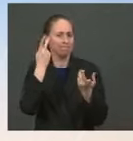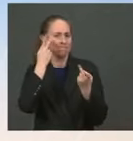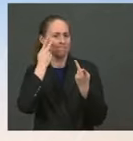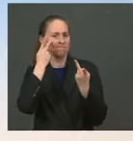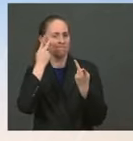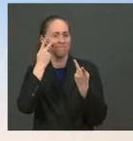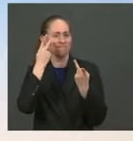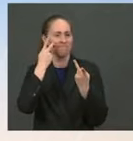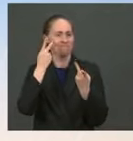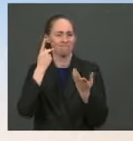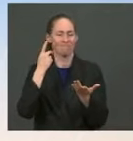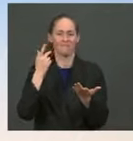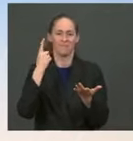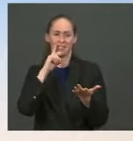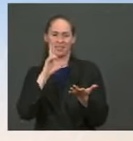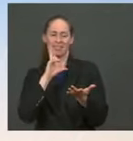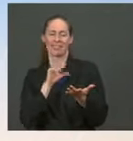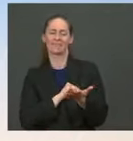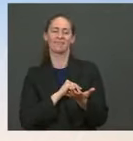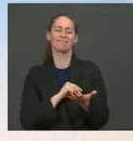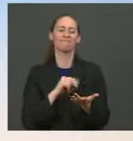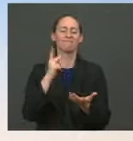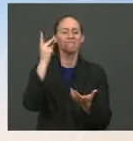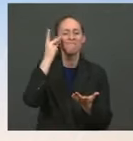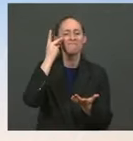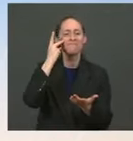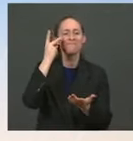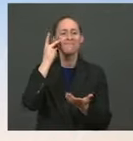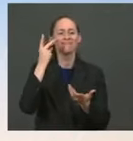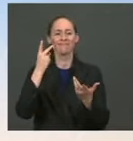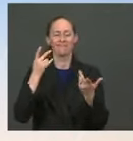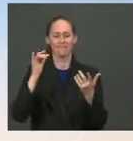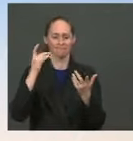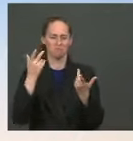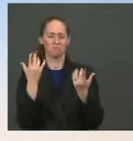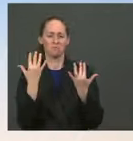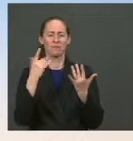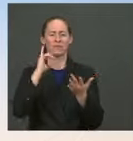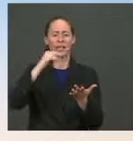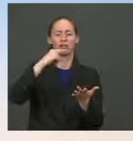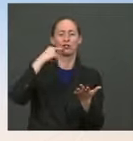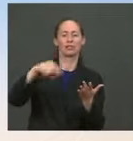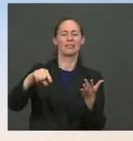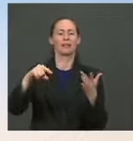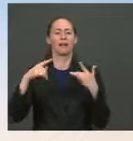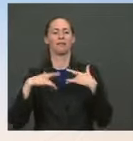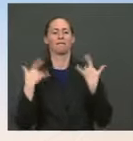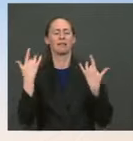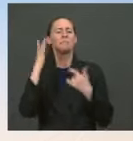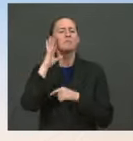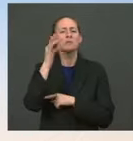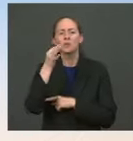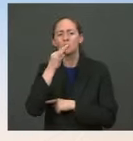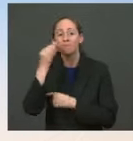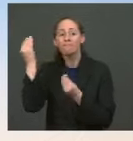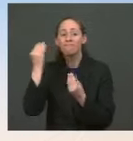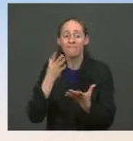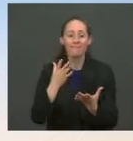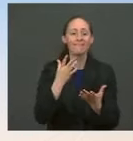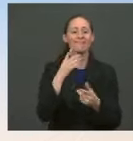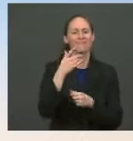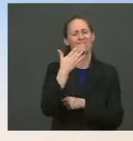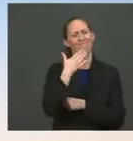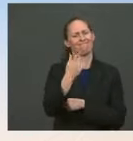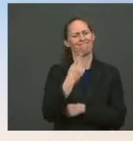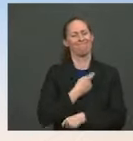particular pardoning of the turkey event, but I'm sure that we'll have something soon. Okay, but thank you for the question. Very